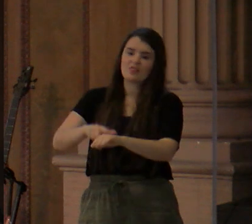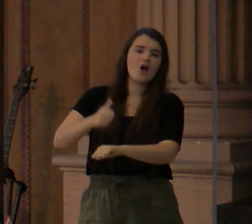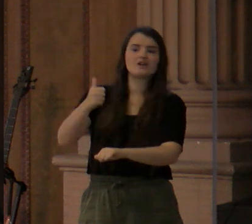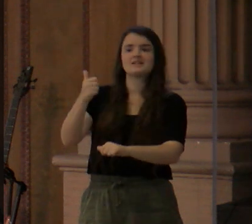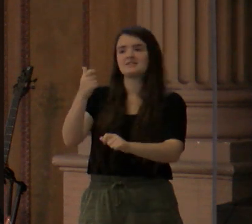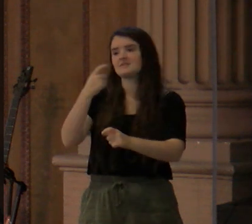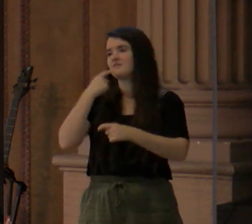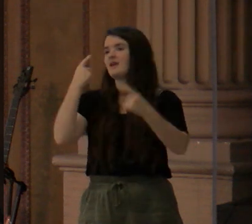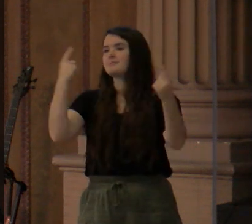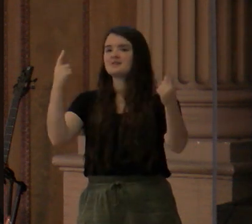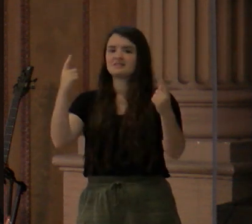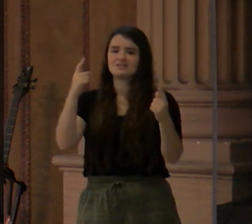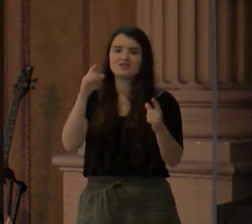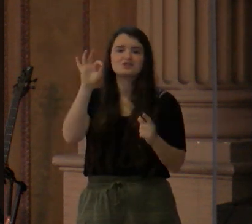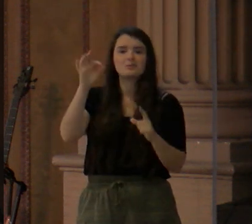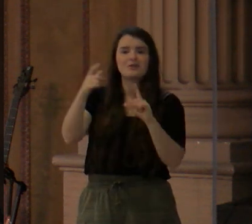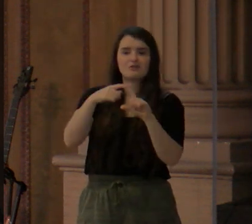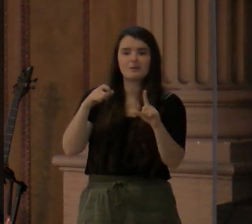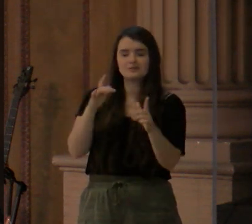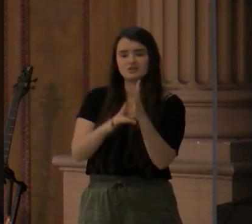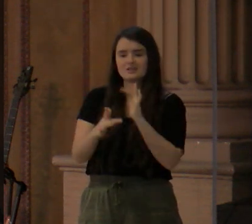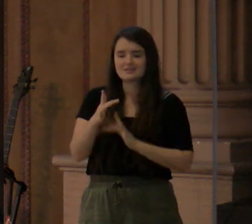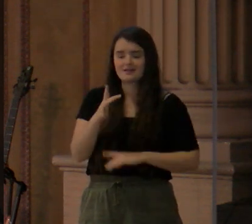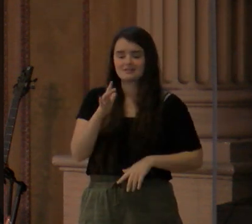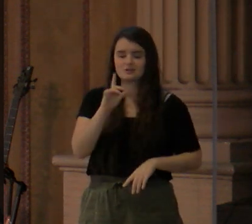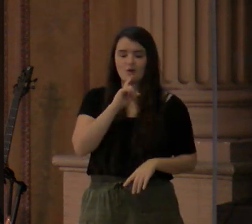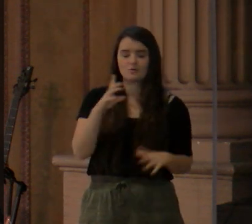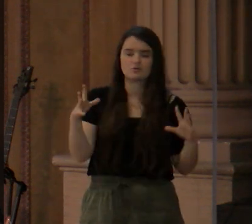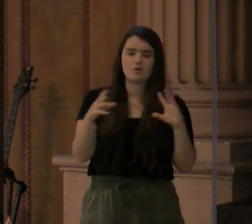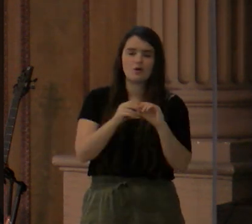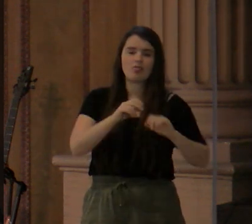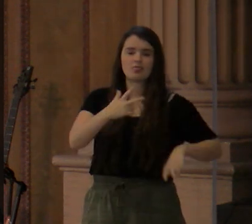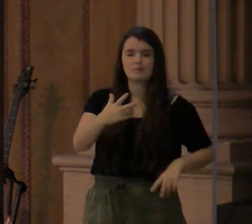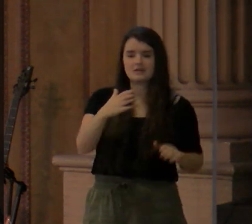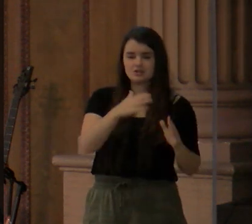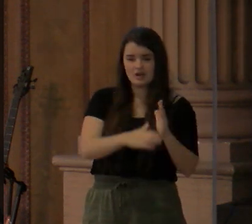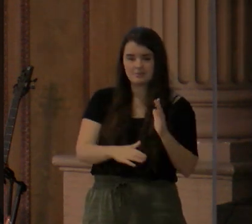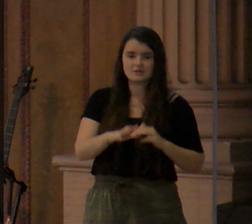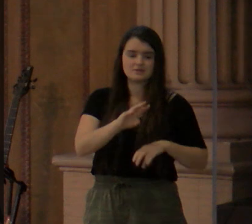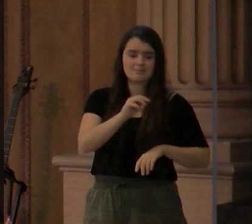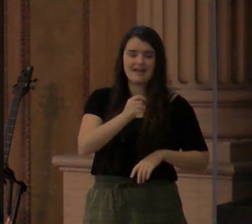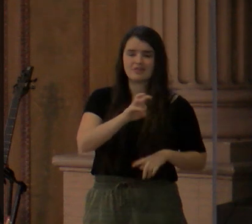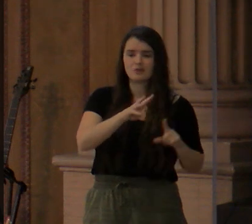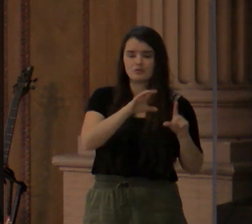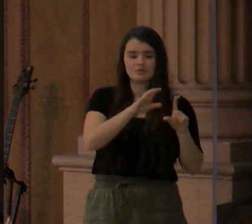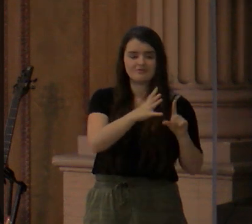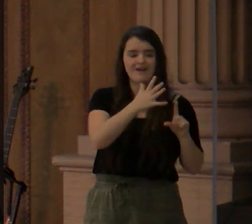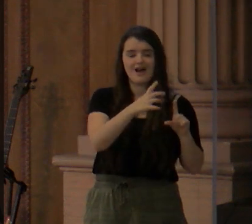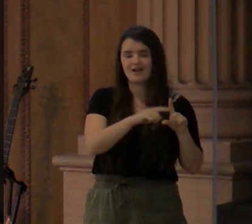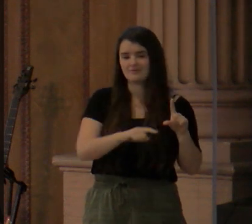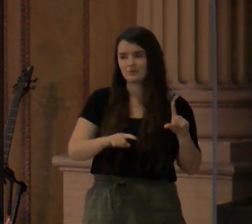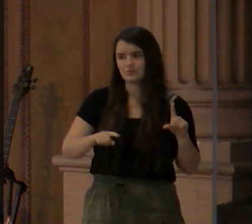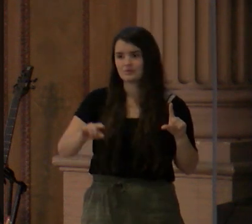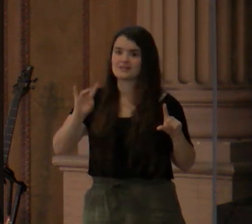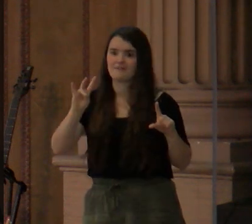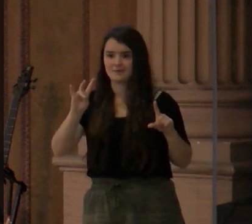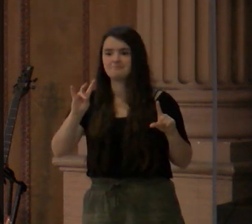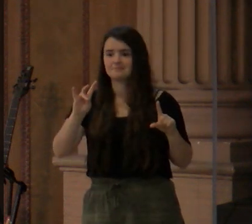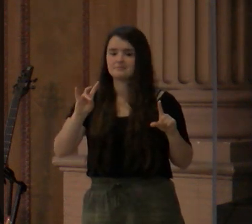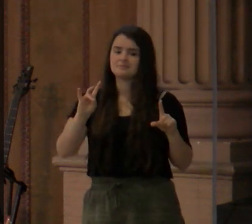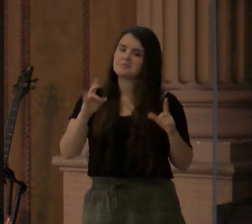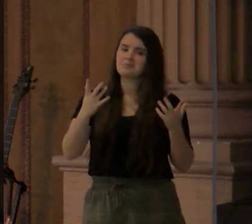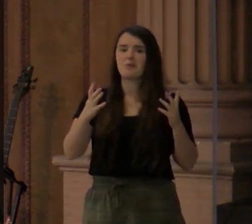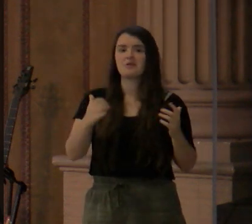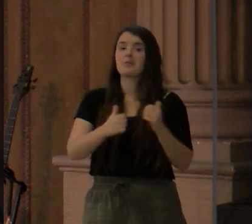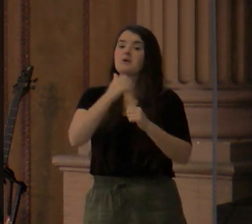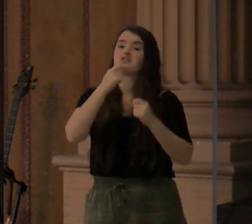of Jesus. It's a sermon that spans three chapters, Matthew 5, 6, and 7. It's maybe the most famous section of scripture, but